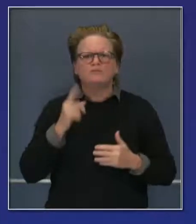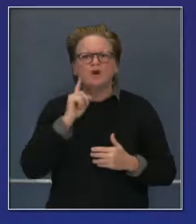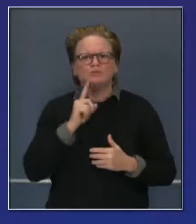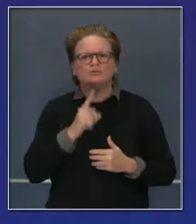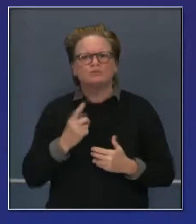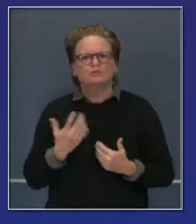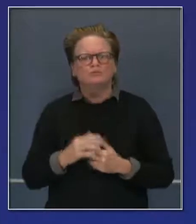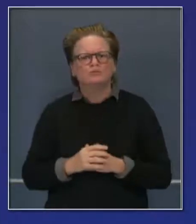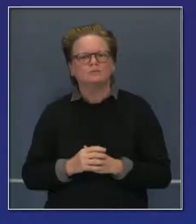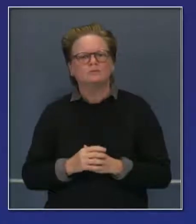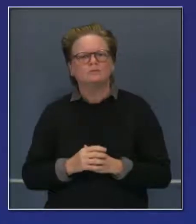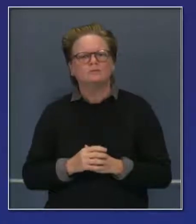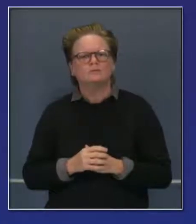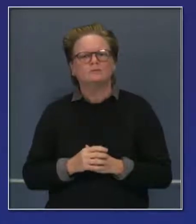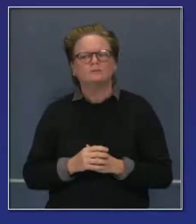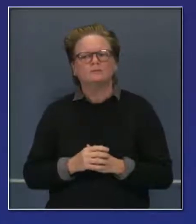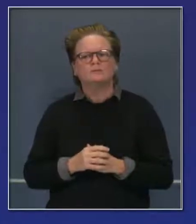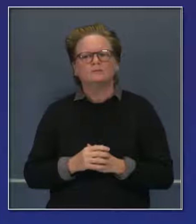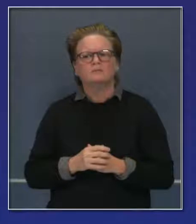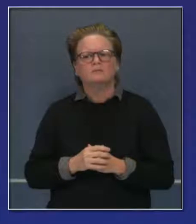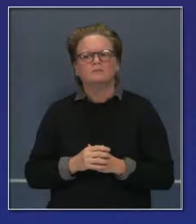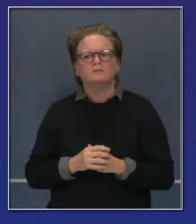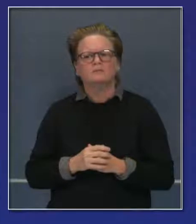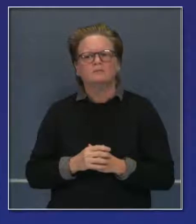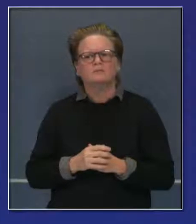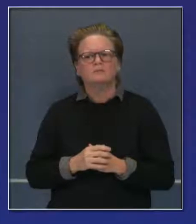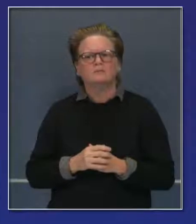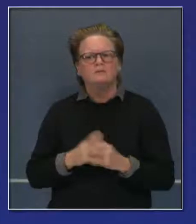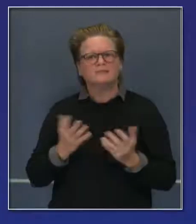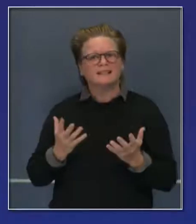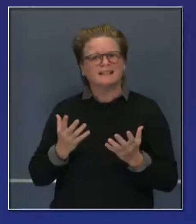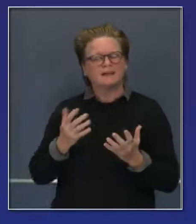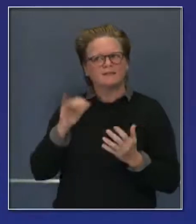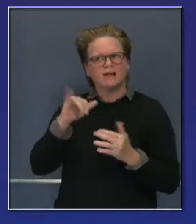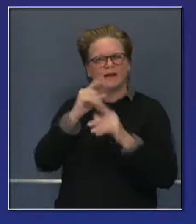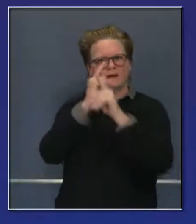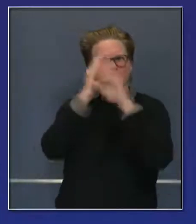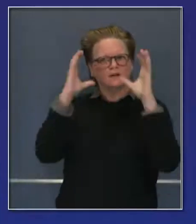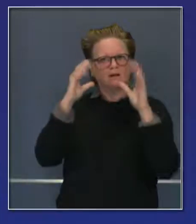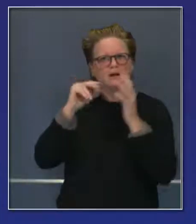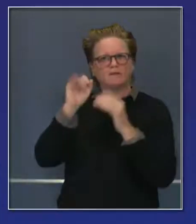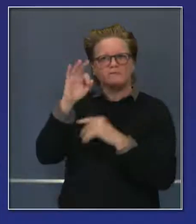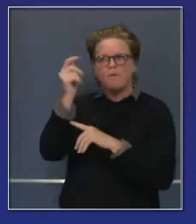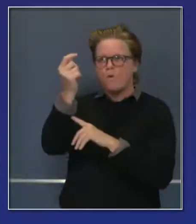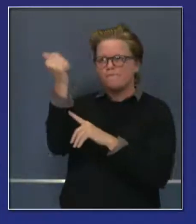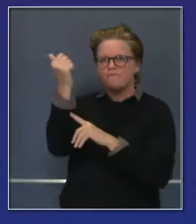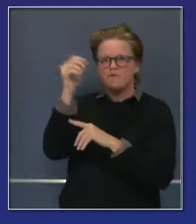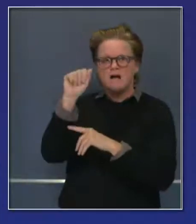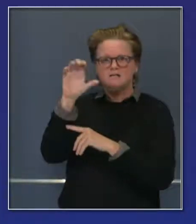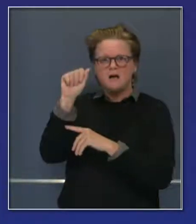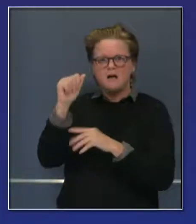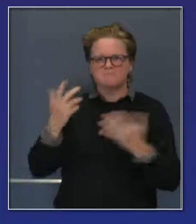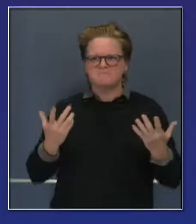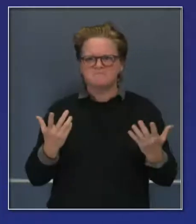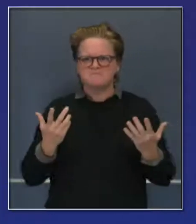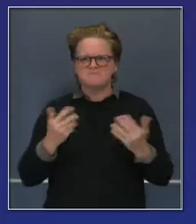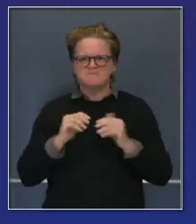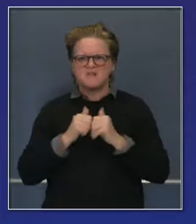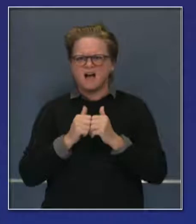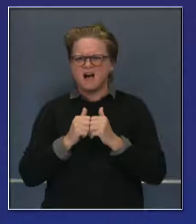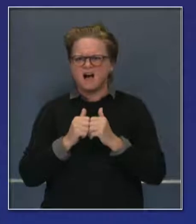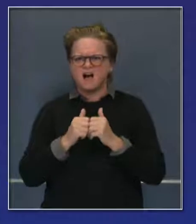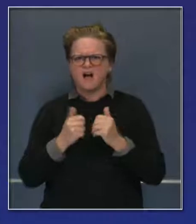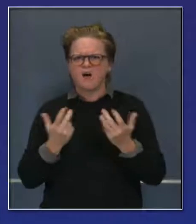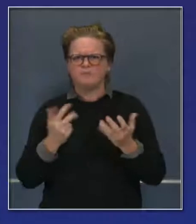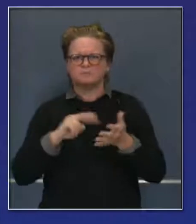our state, the most populous state in our union. 6.1 million Californians have pre-existing conditions. And don't forget, it is